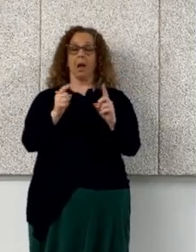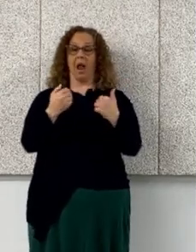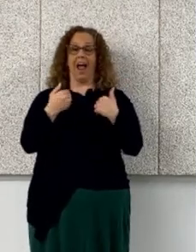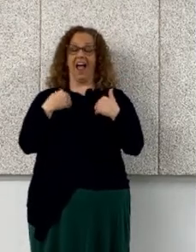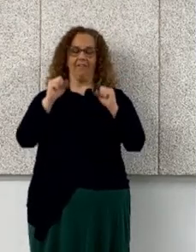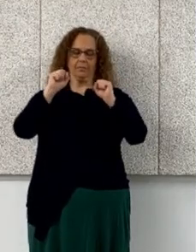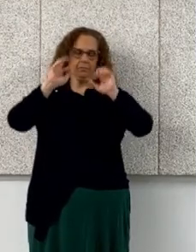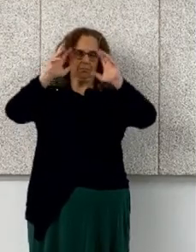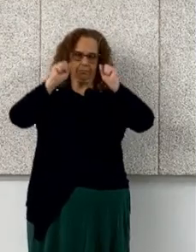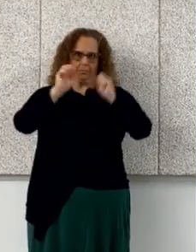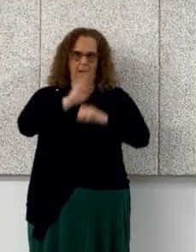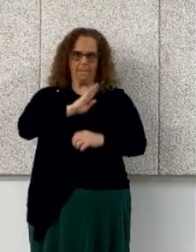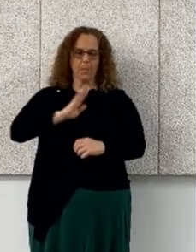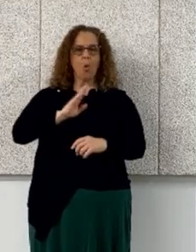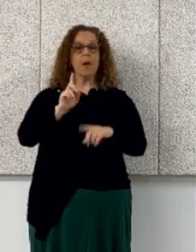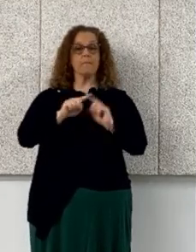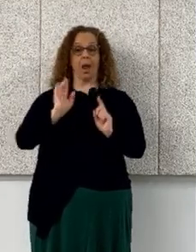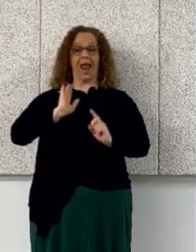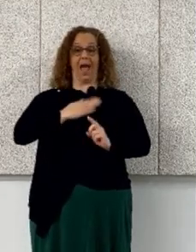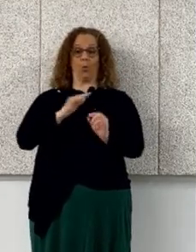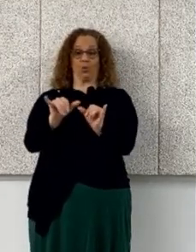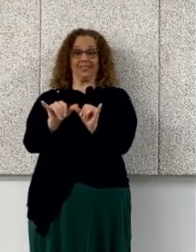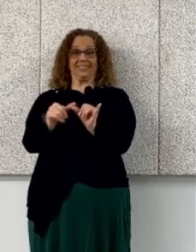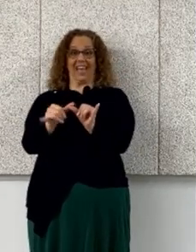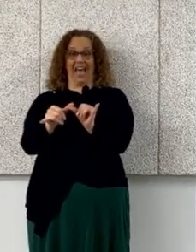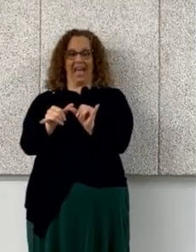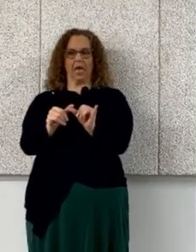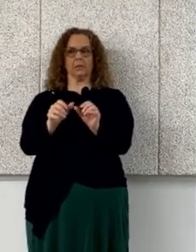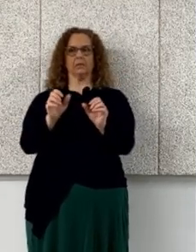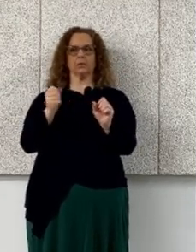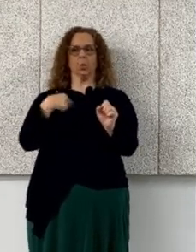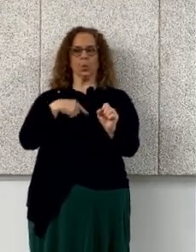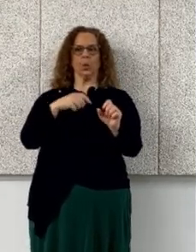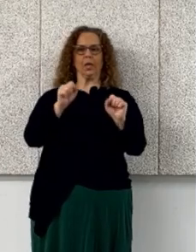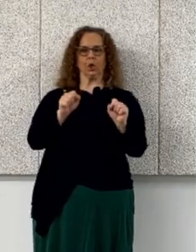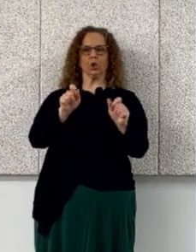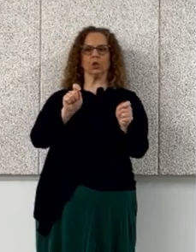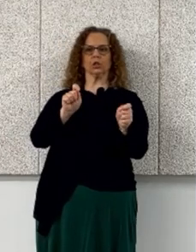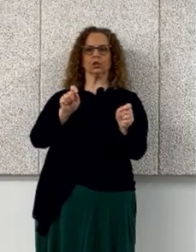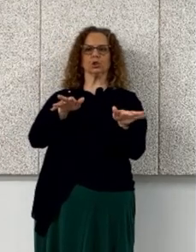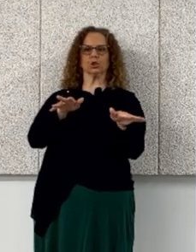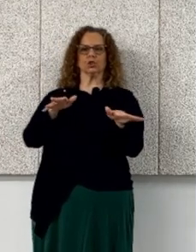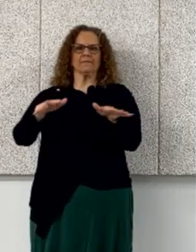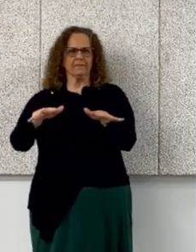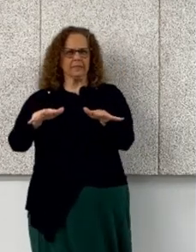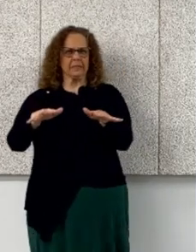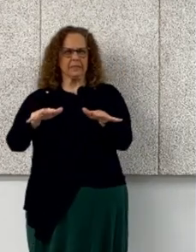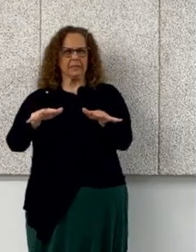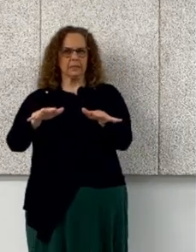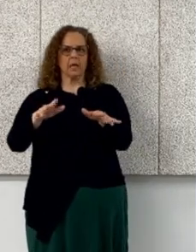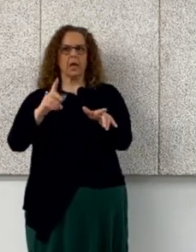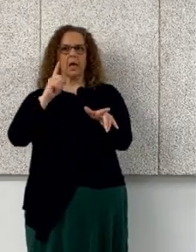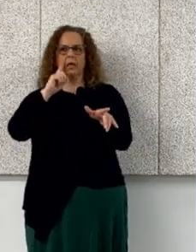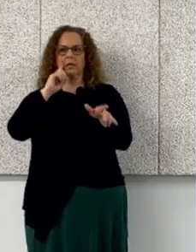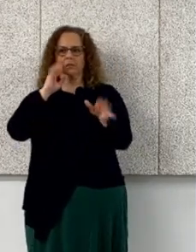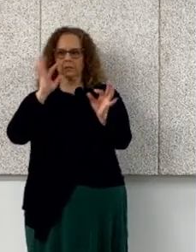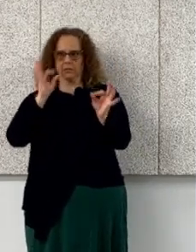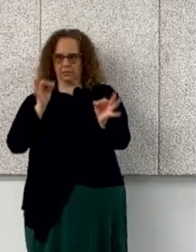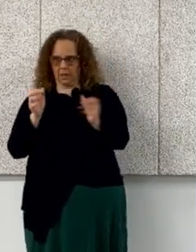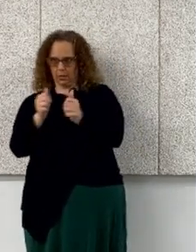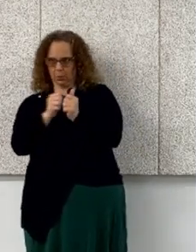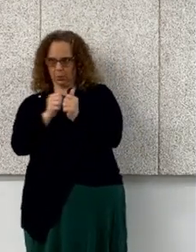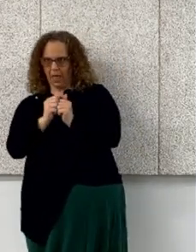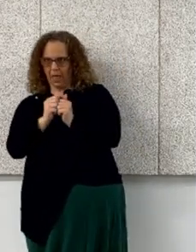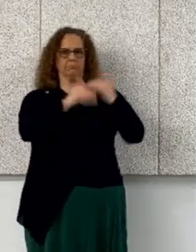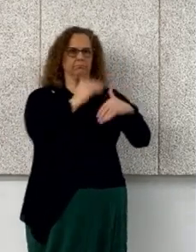that we were a size that we could pivot and make decisions and go there. So from a service point of